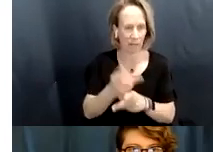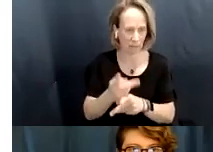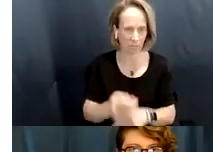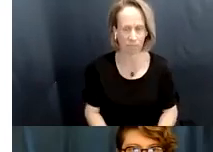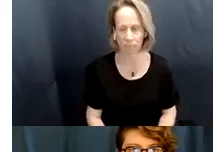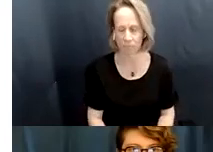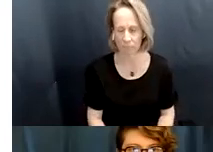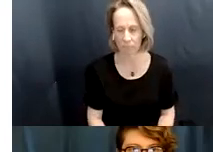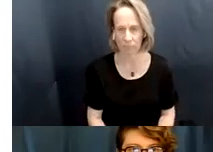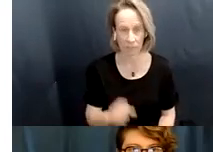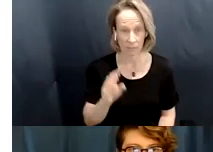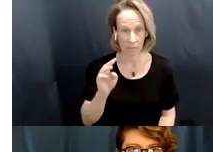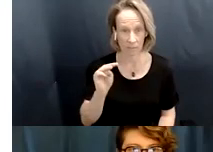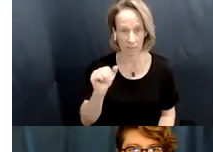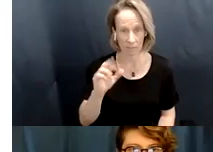Marley?